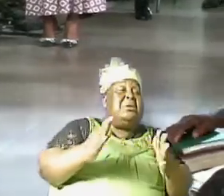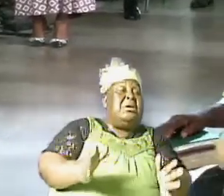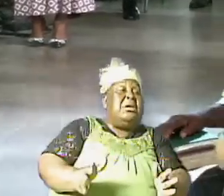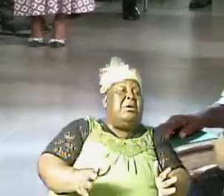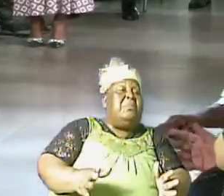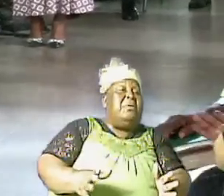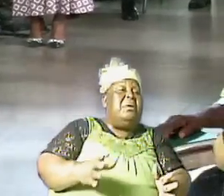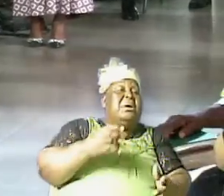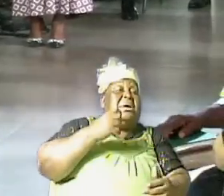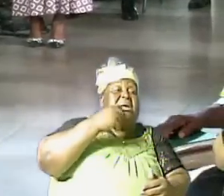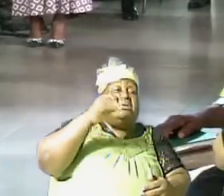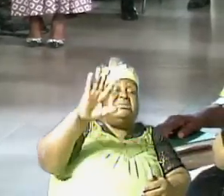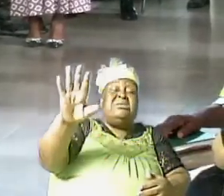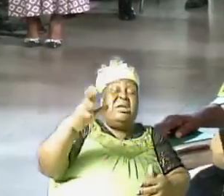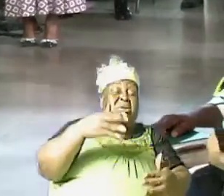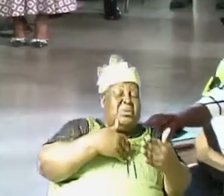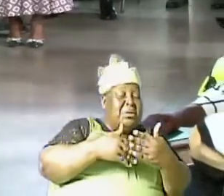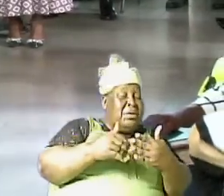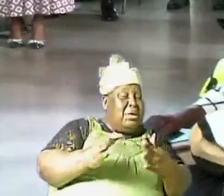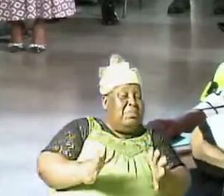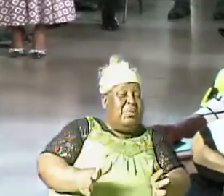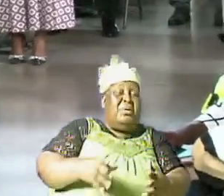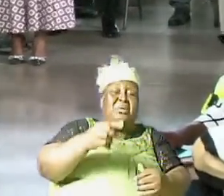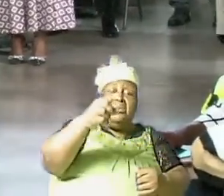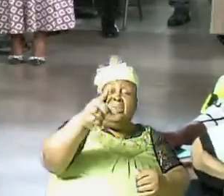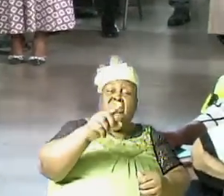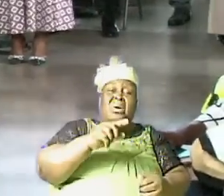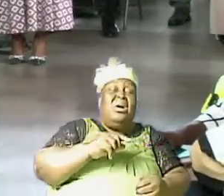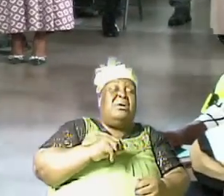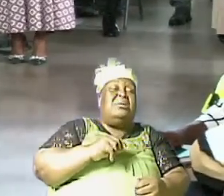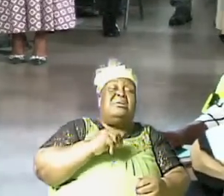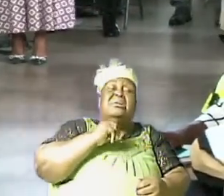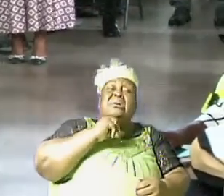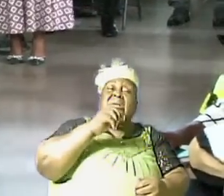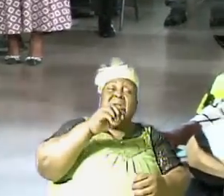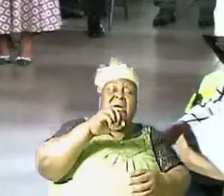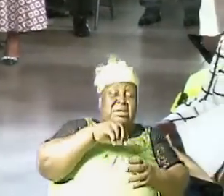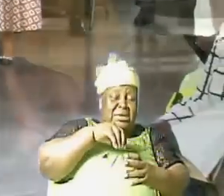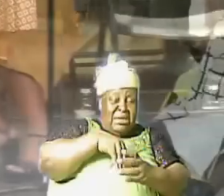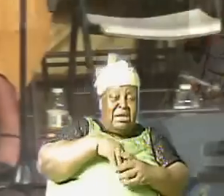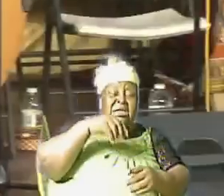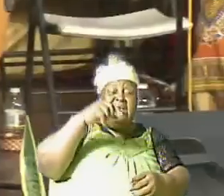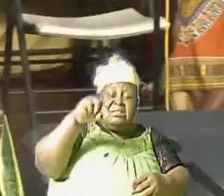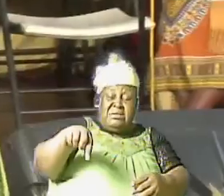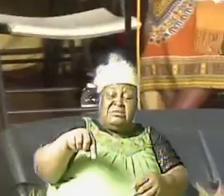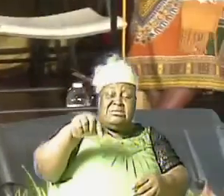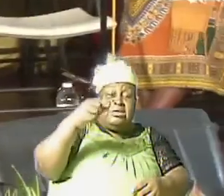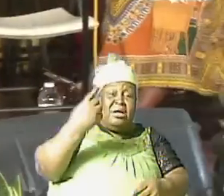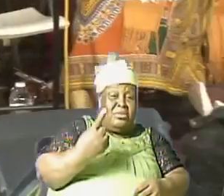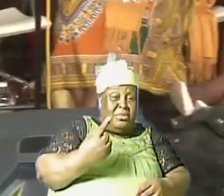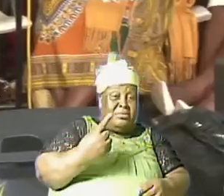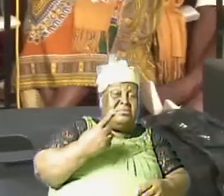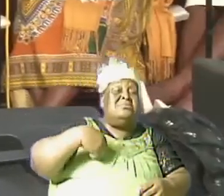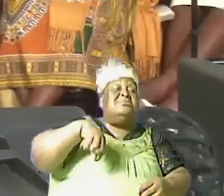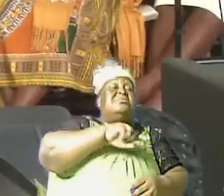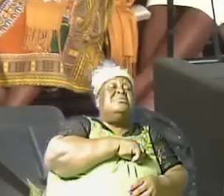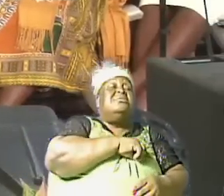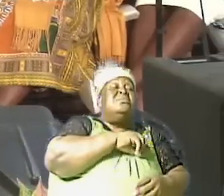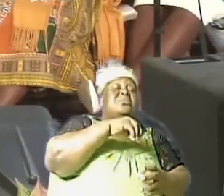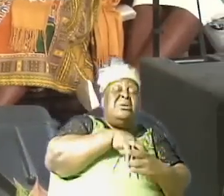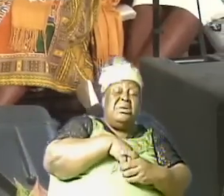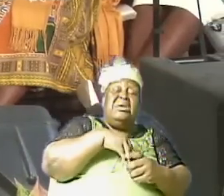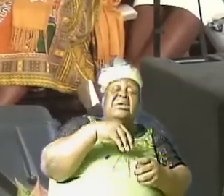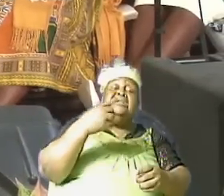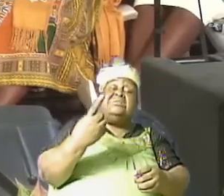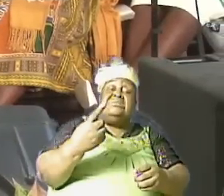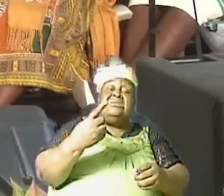neighbor and tell your neighbor, you are not in this alone. We are in